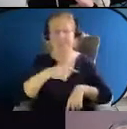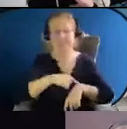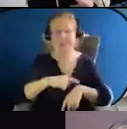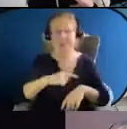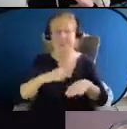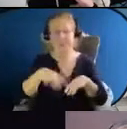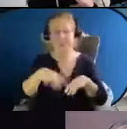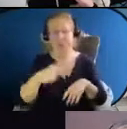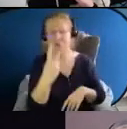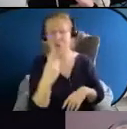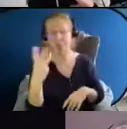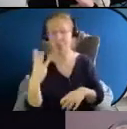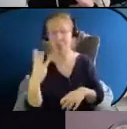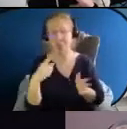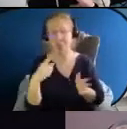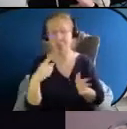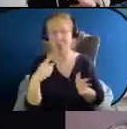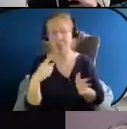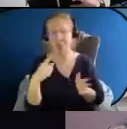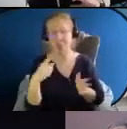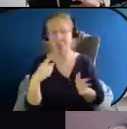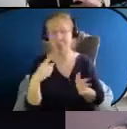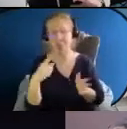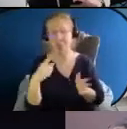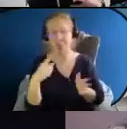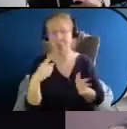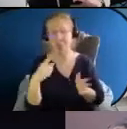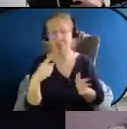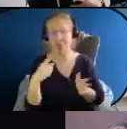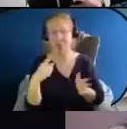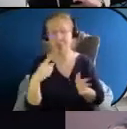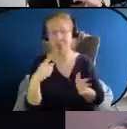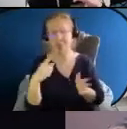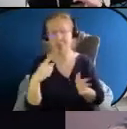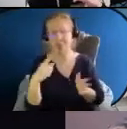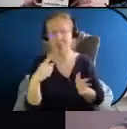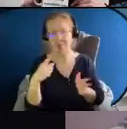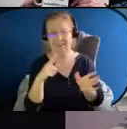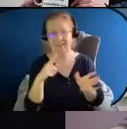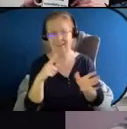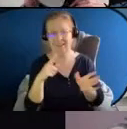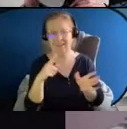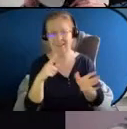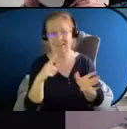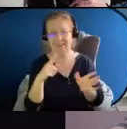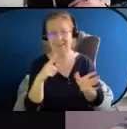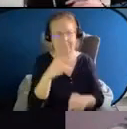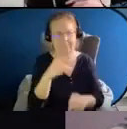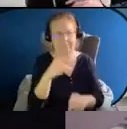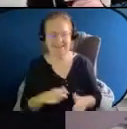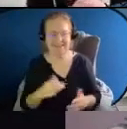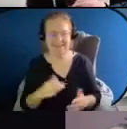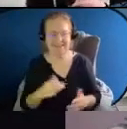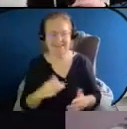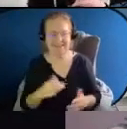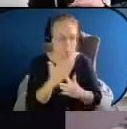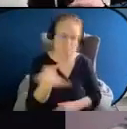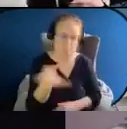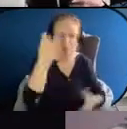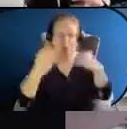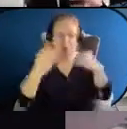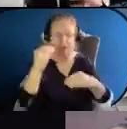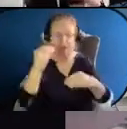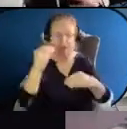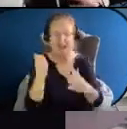maybe 2 or 3 years. That was, for me, you know, definitely something that we should be aiming for. So accessible as the, all learning accessible as